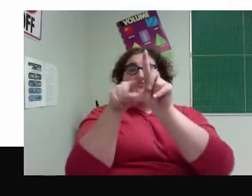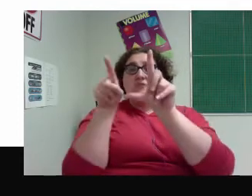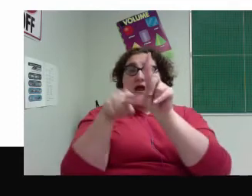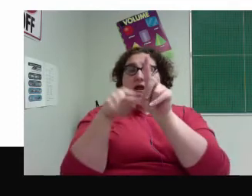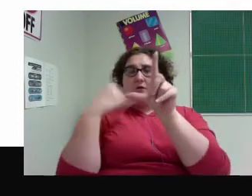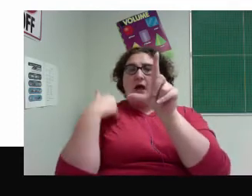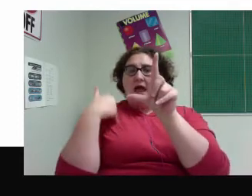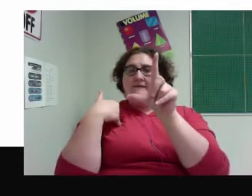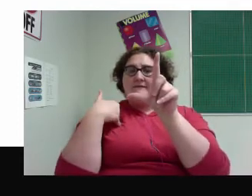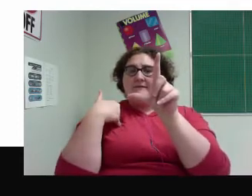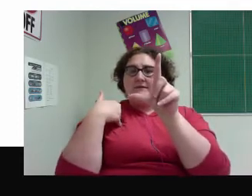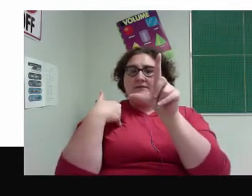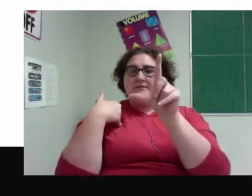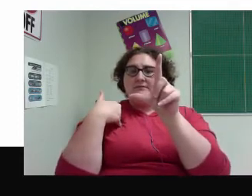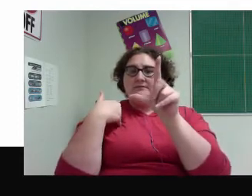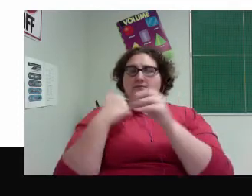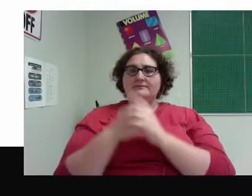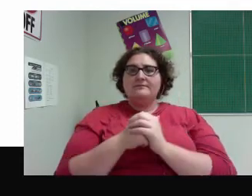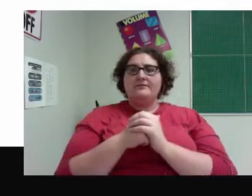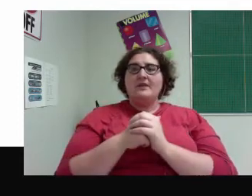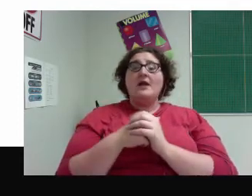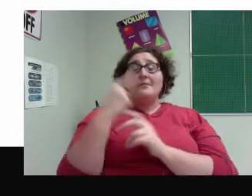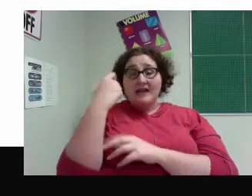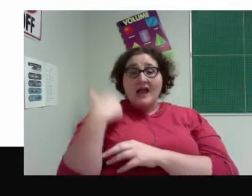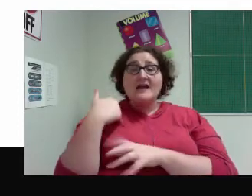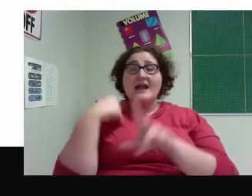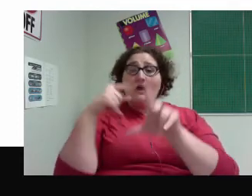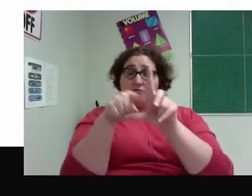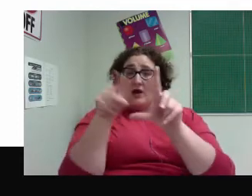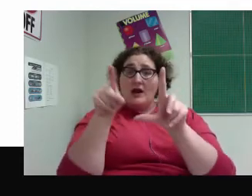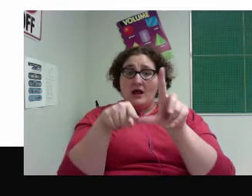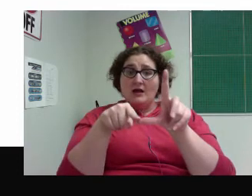right here. And since I have that right angle,